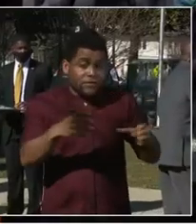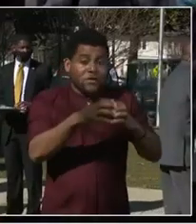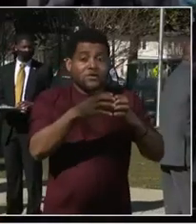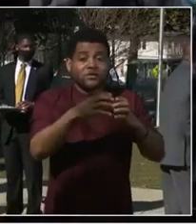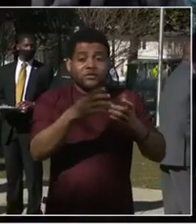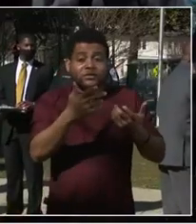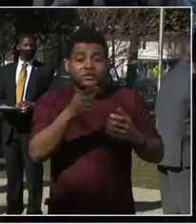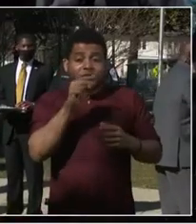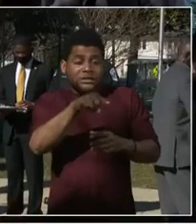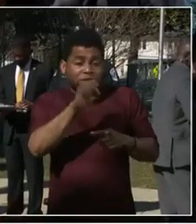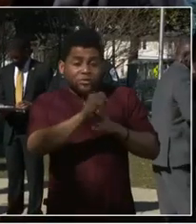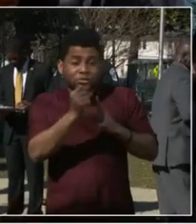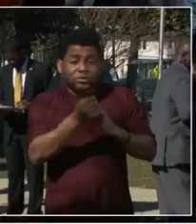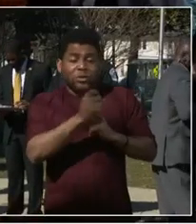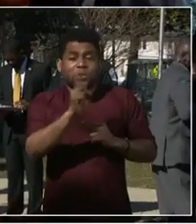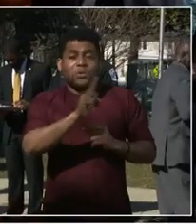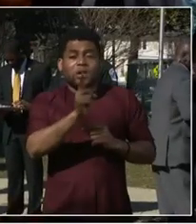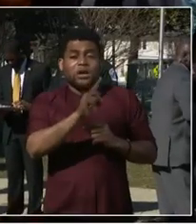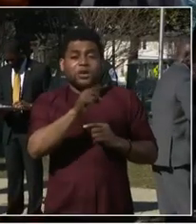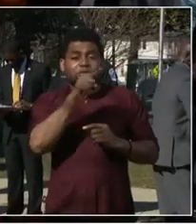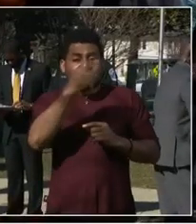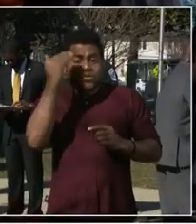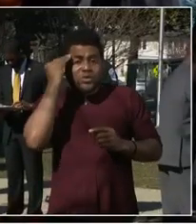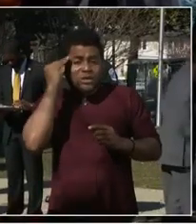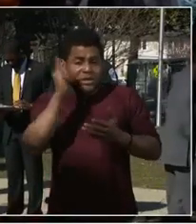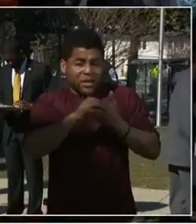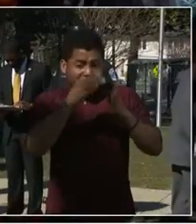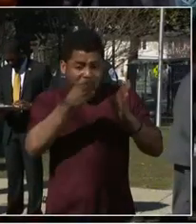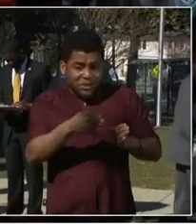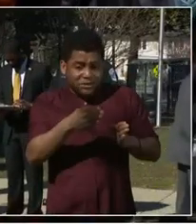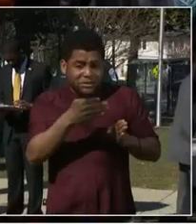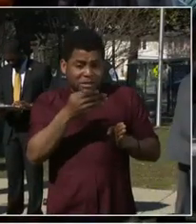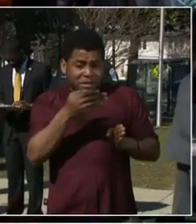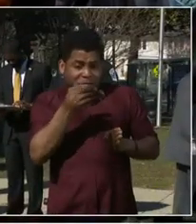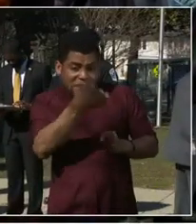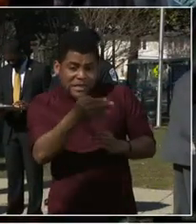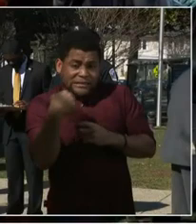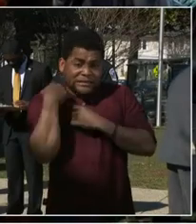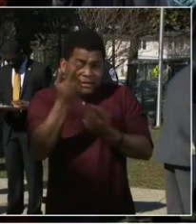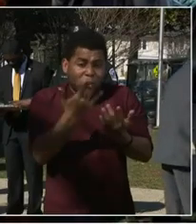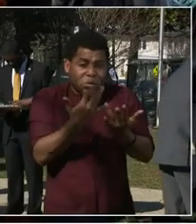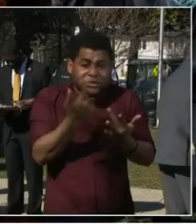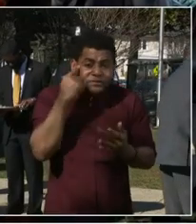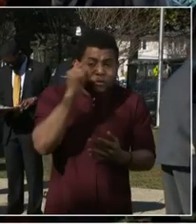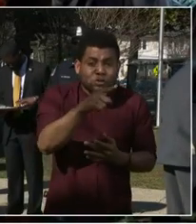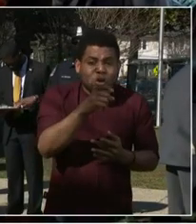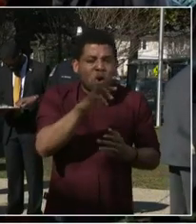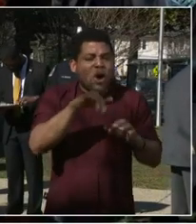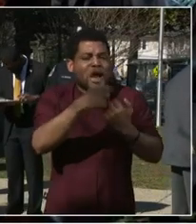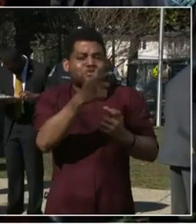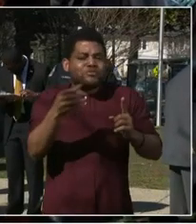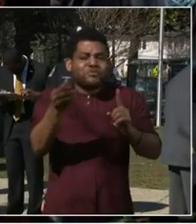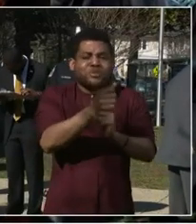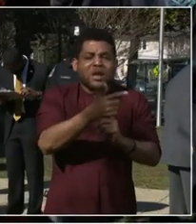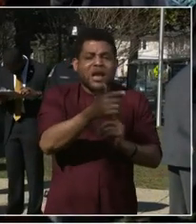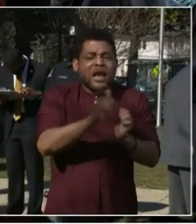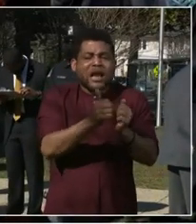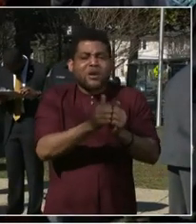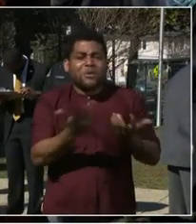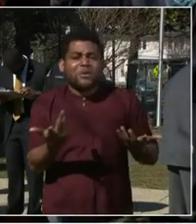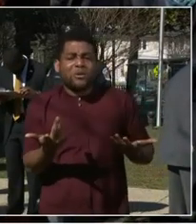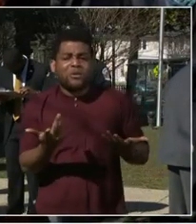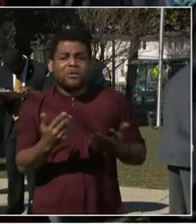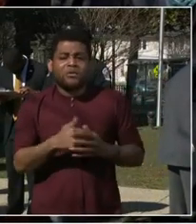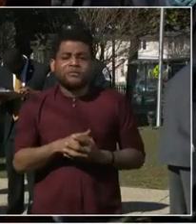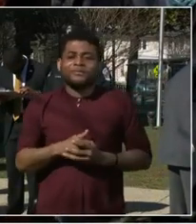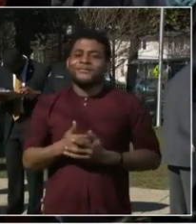where you had a tip where you knew he was going to be in that location and you were waiting for him, or how did that unfold for you guys? Well, I won't get